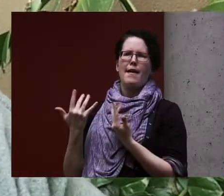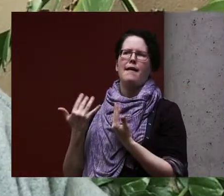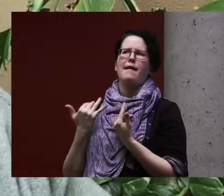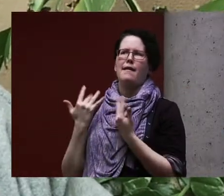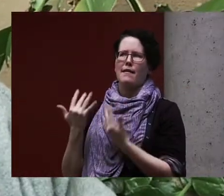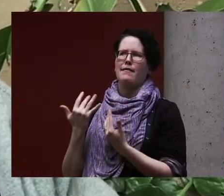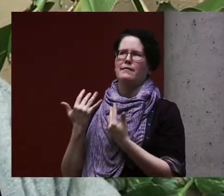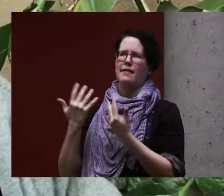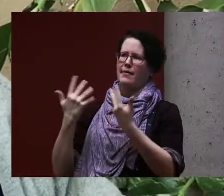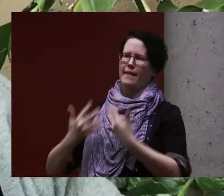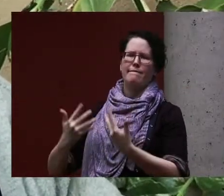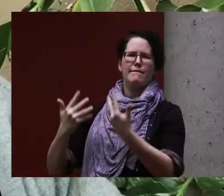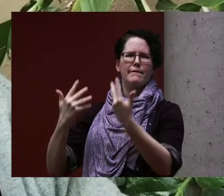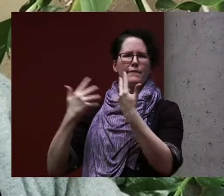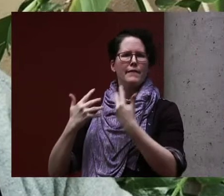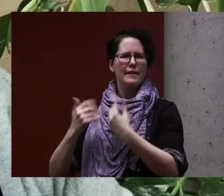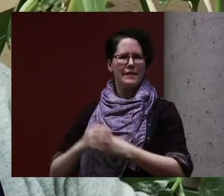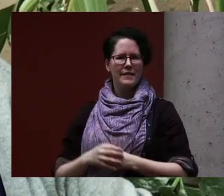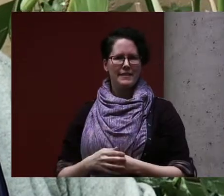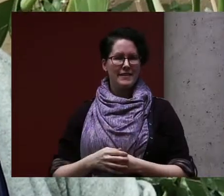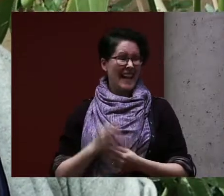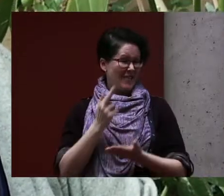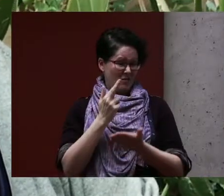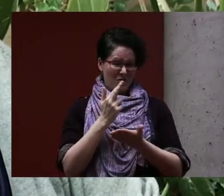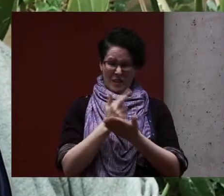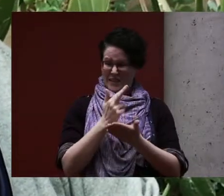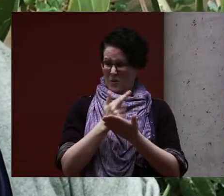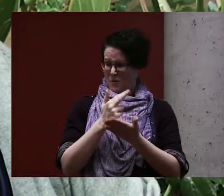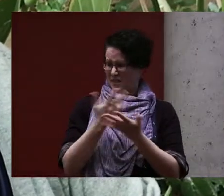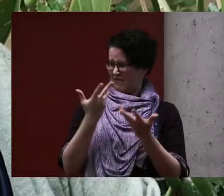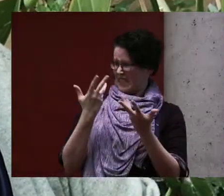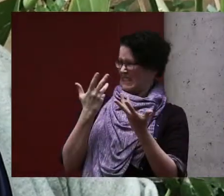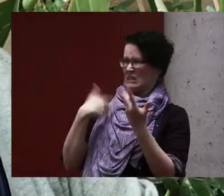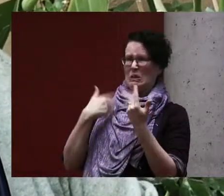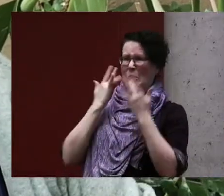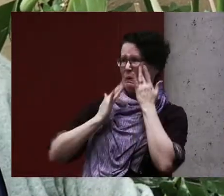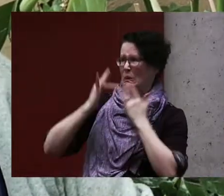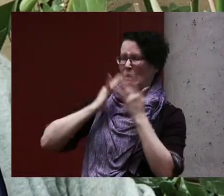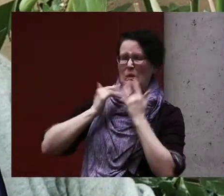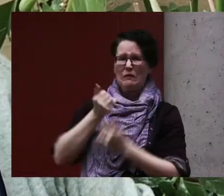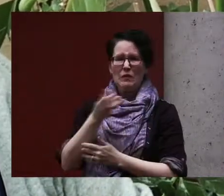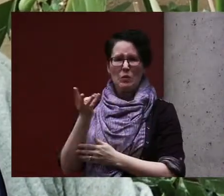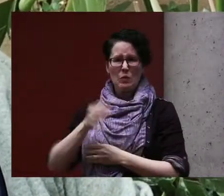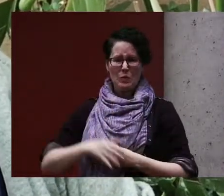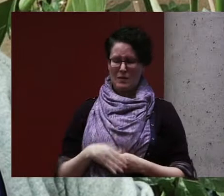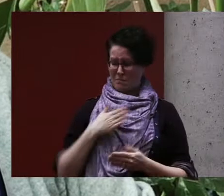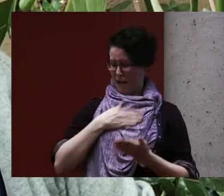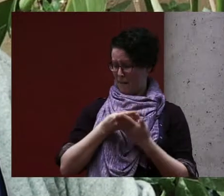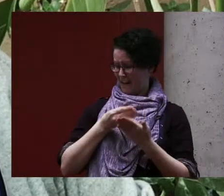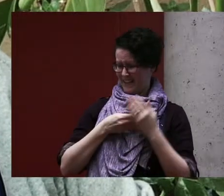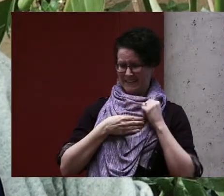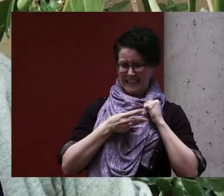of bleeding us of every resource that we have every penny of